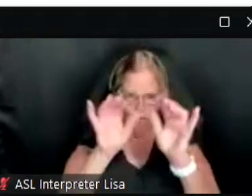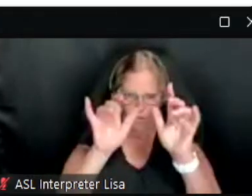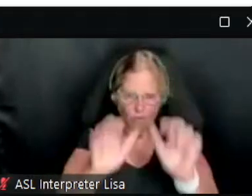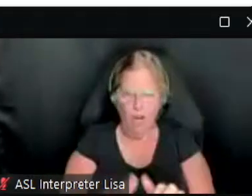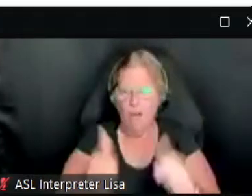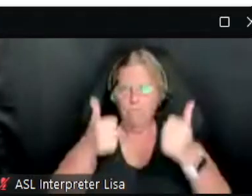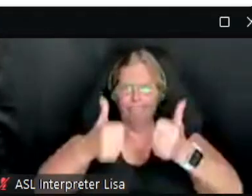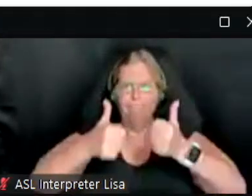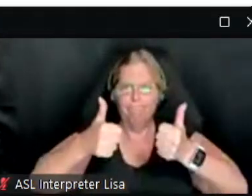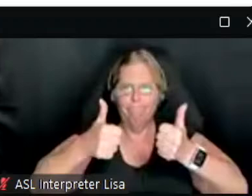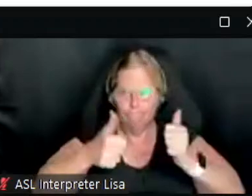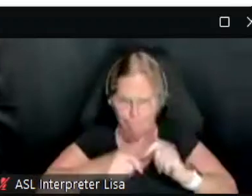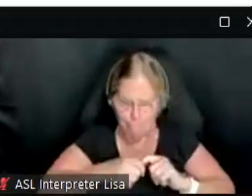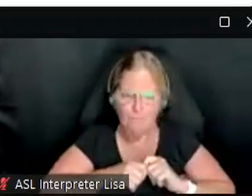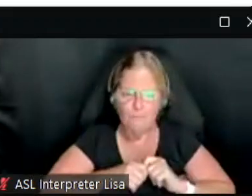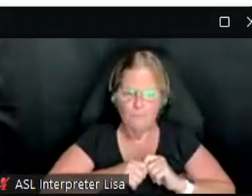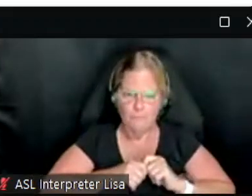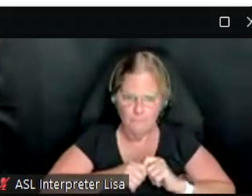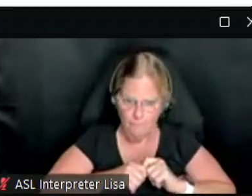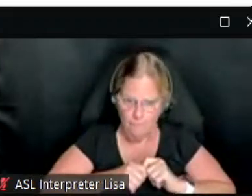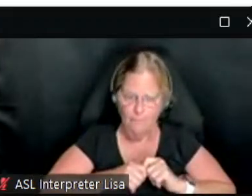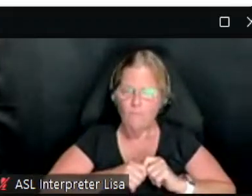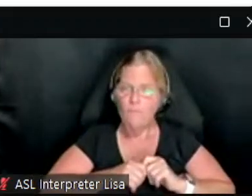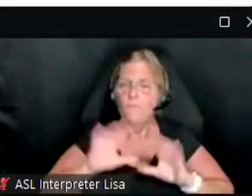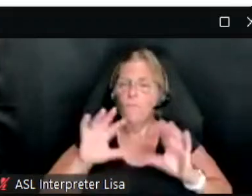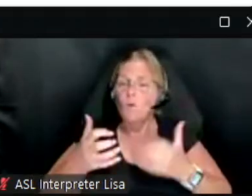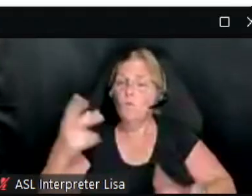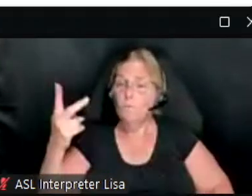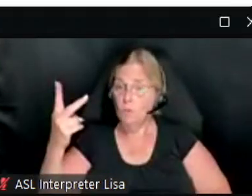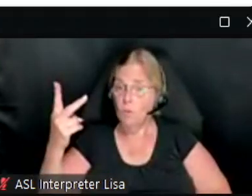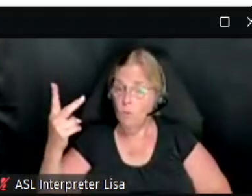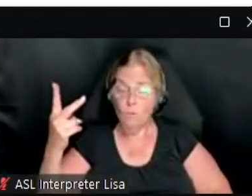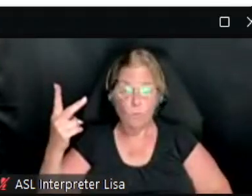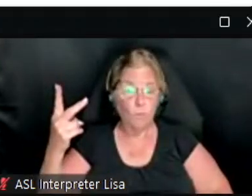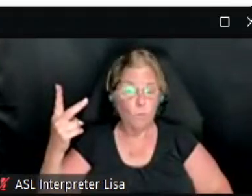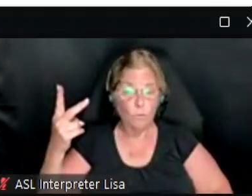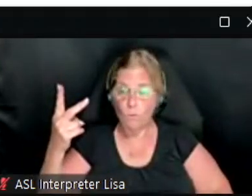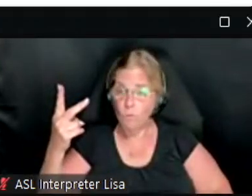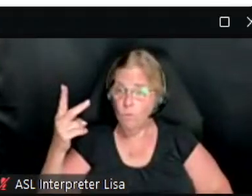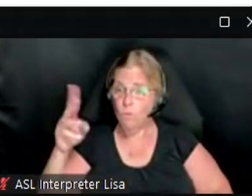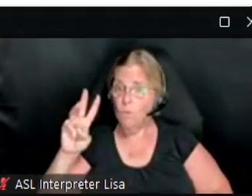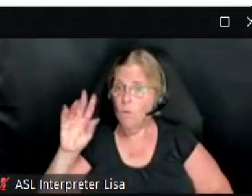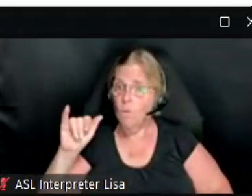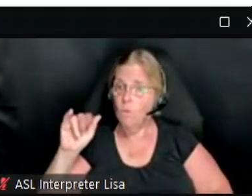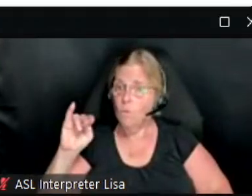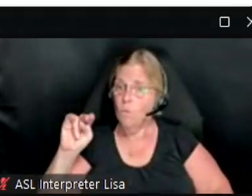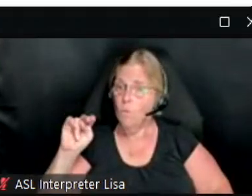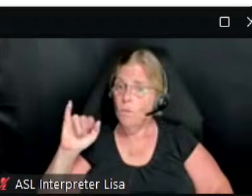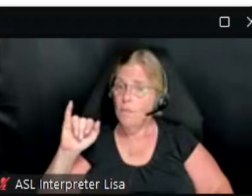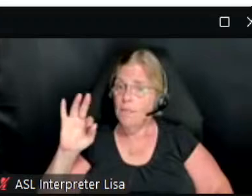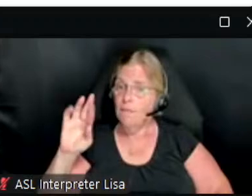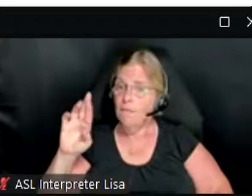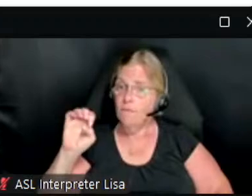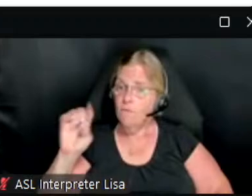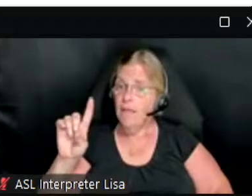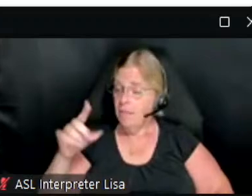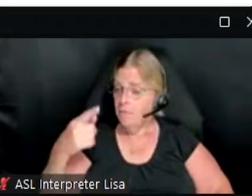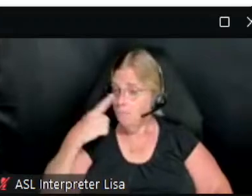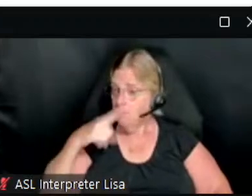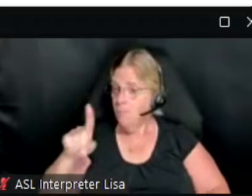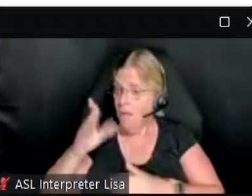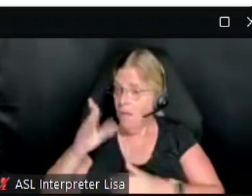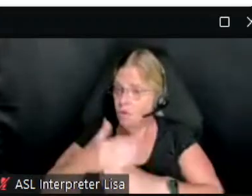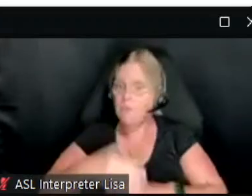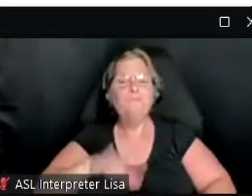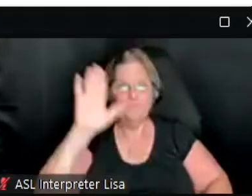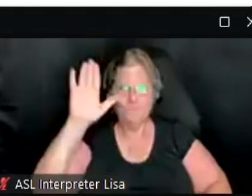well. How about group 2? Winifred, if you share the highlights of that conversation. Yep, I